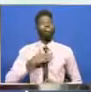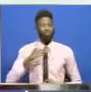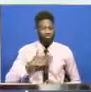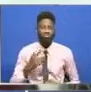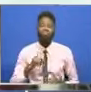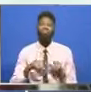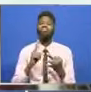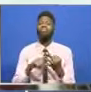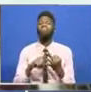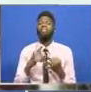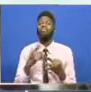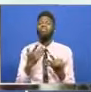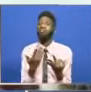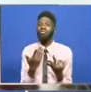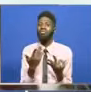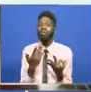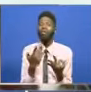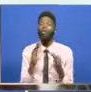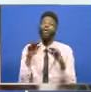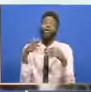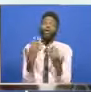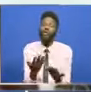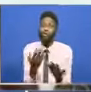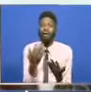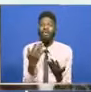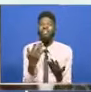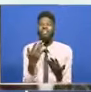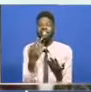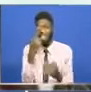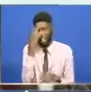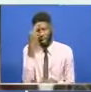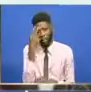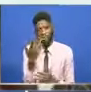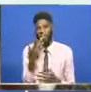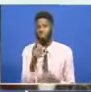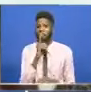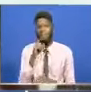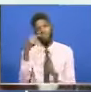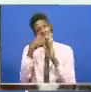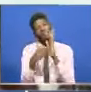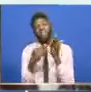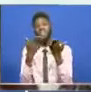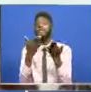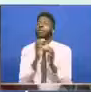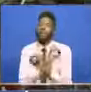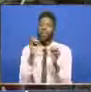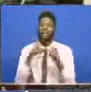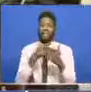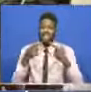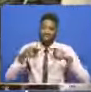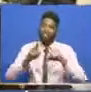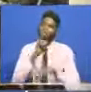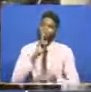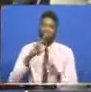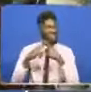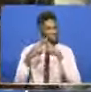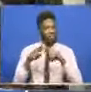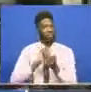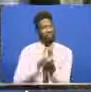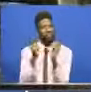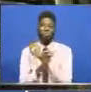hizo clauses haziko na wanasema hati hatutabadilisha, that is not something that is cast in stone.